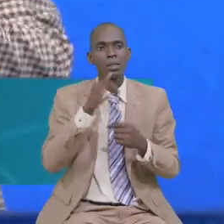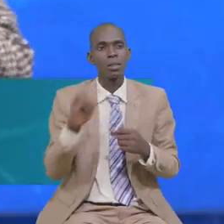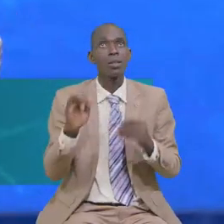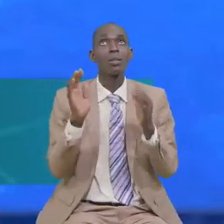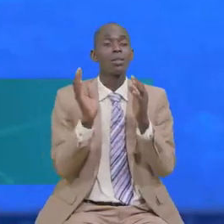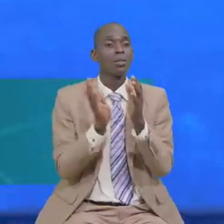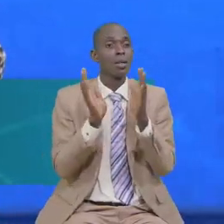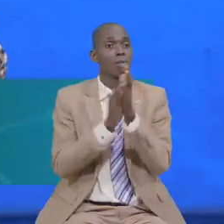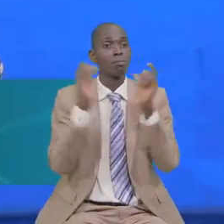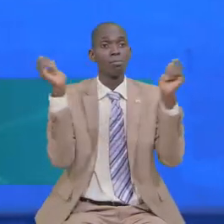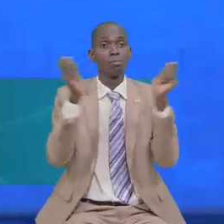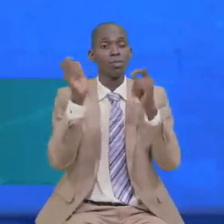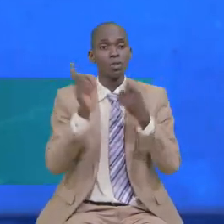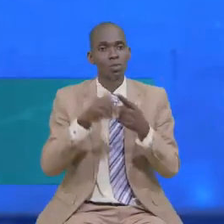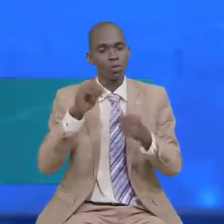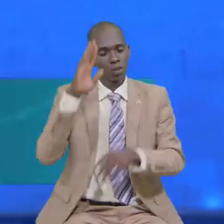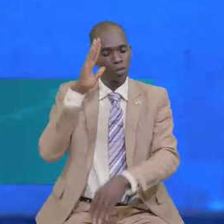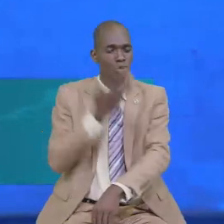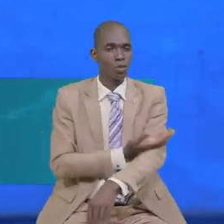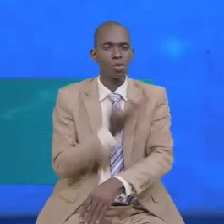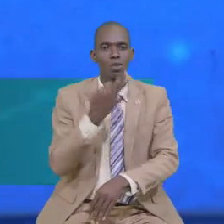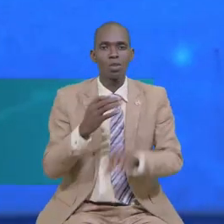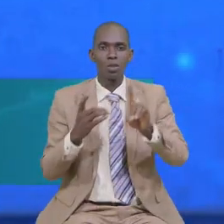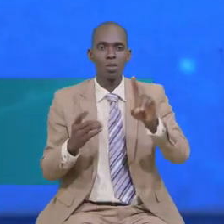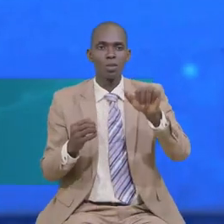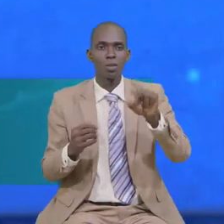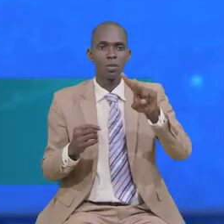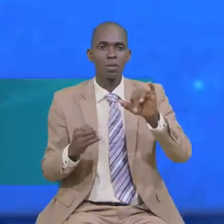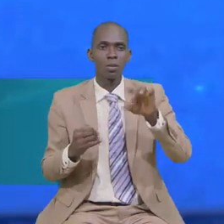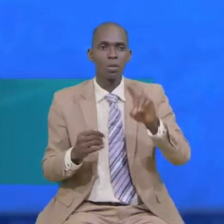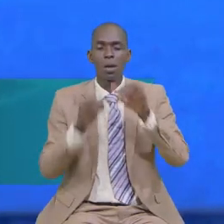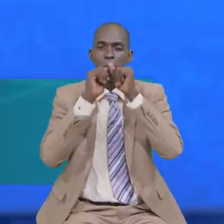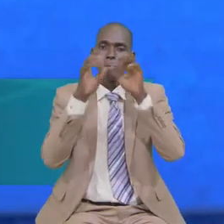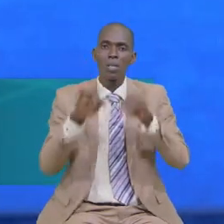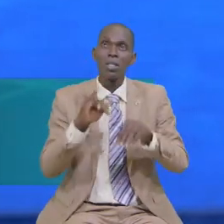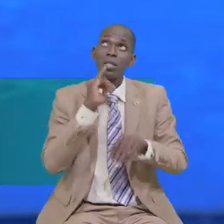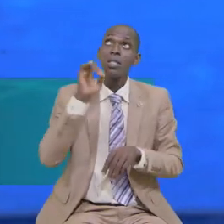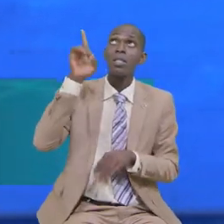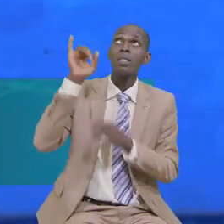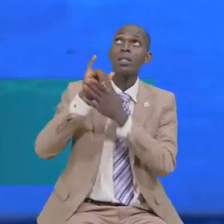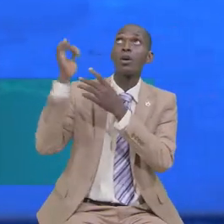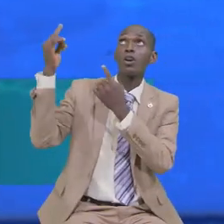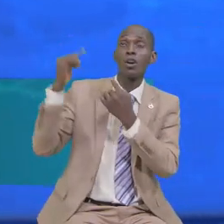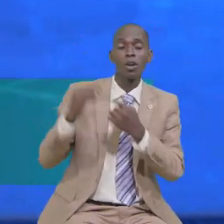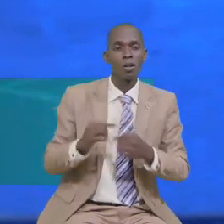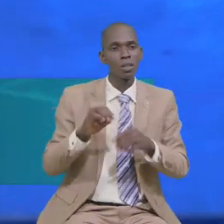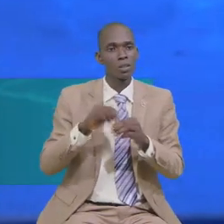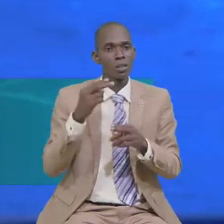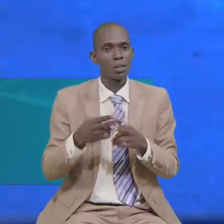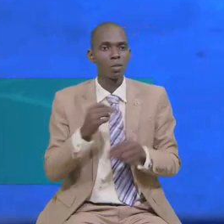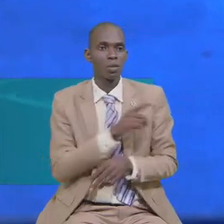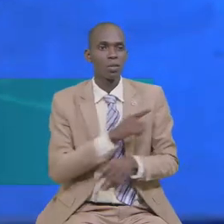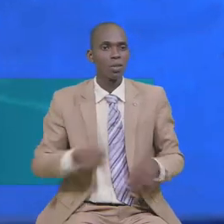the Son of David. Blessed is he that cometh in the name of the Lord.